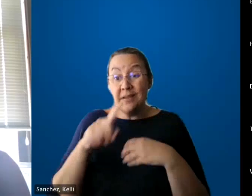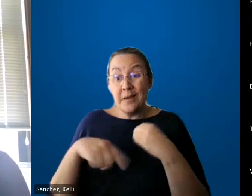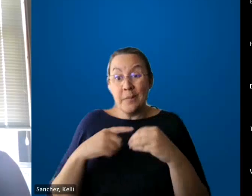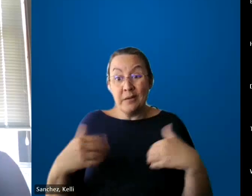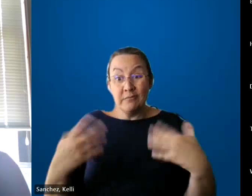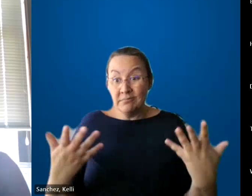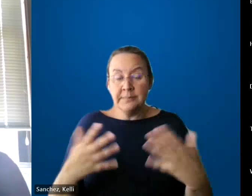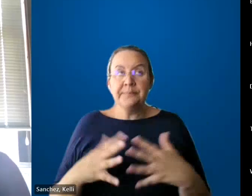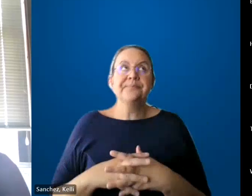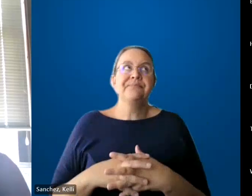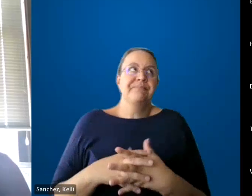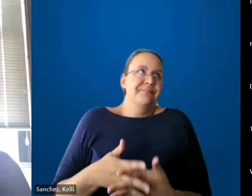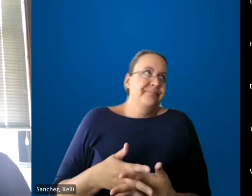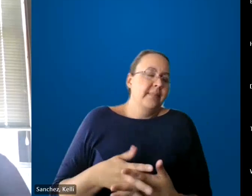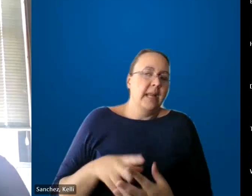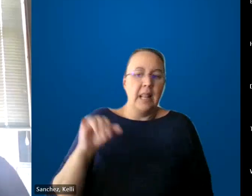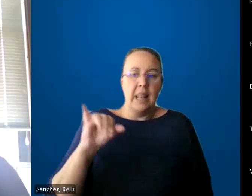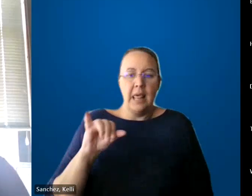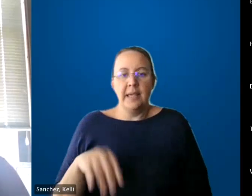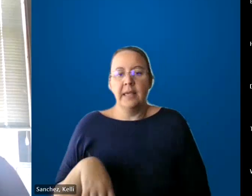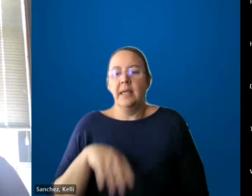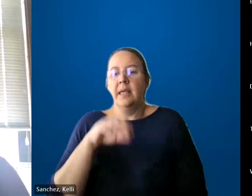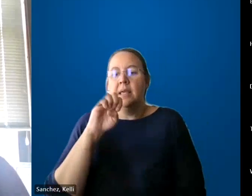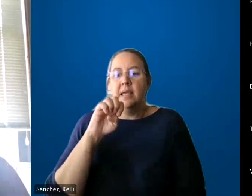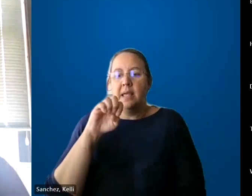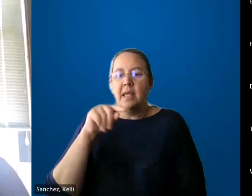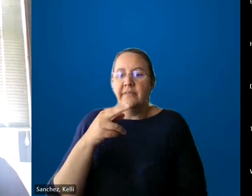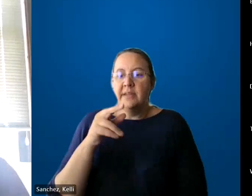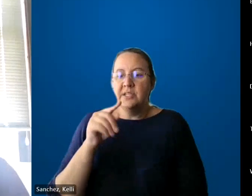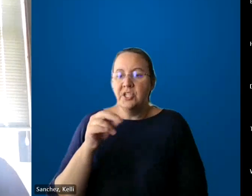about, things like epigenetics and